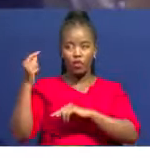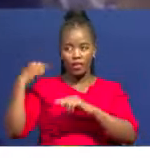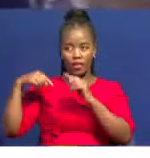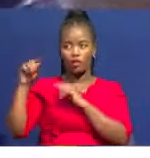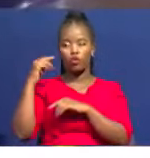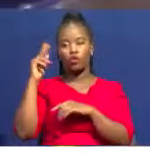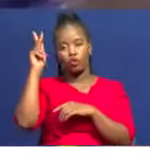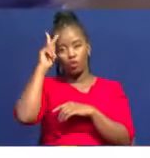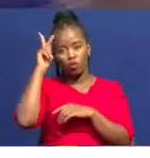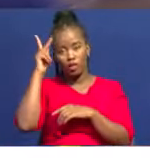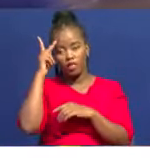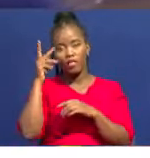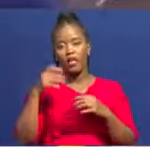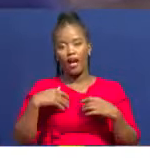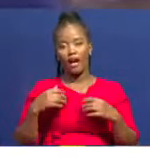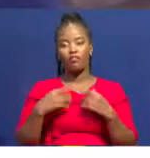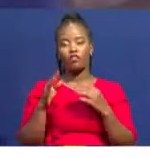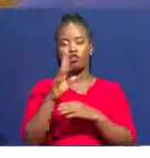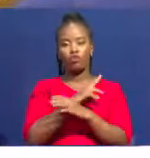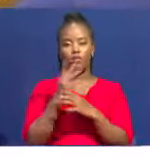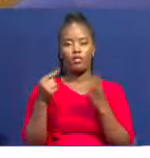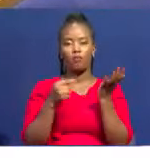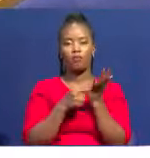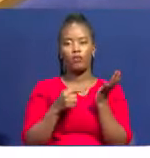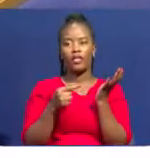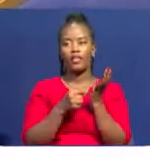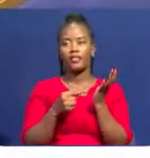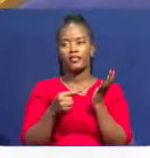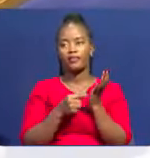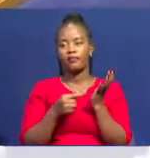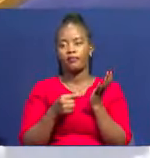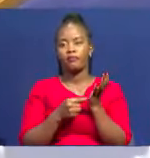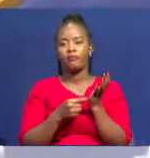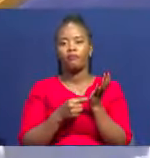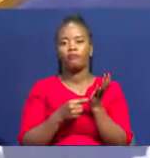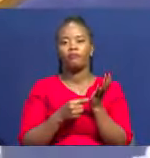knowledge with modern technologies. Frederick Mwoki for Lunchtime.